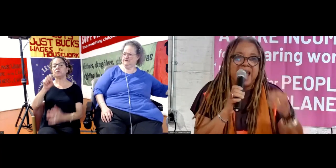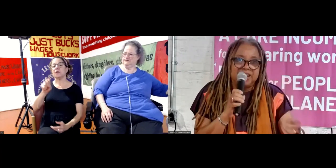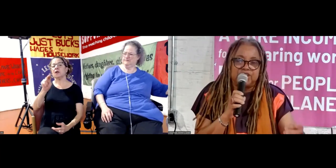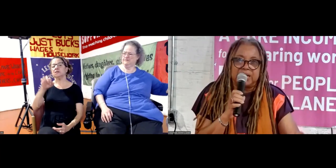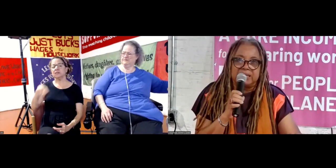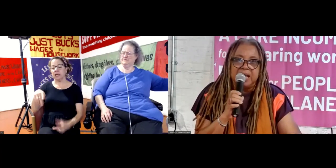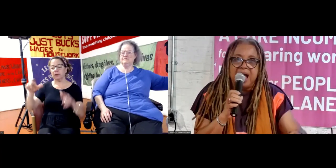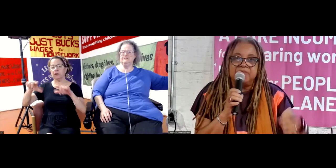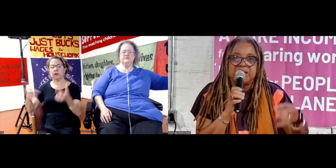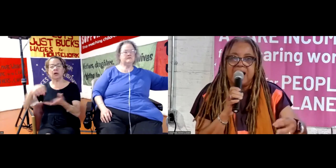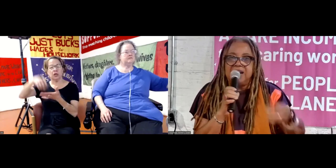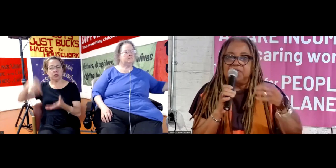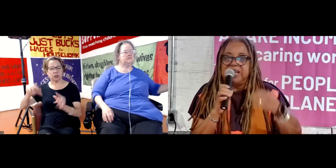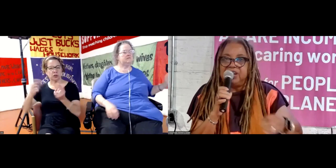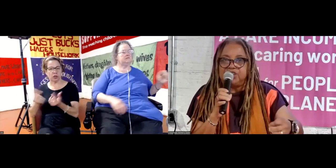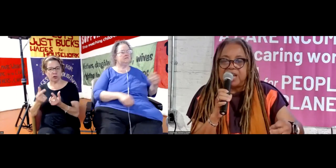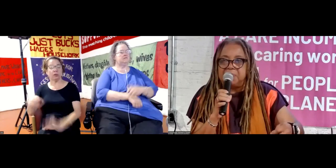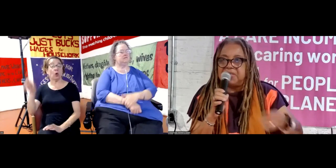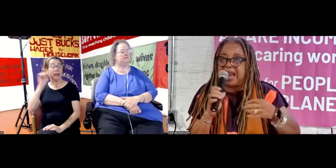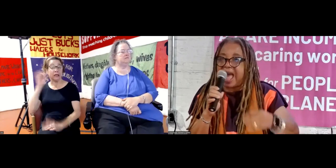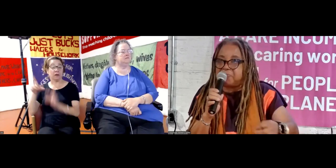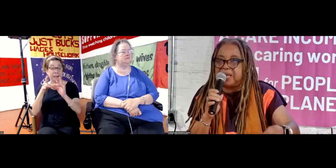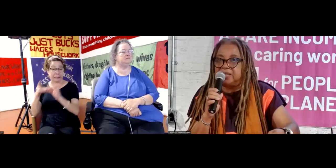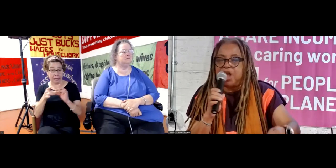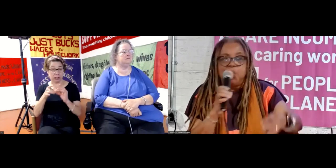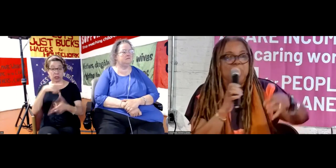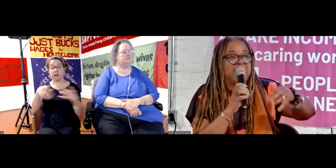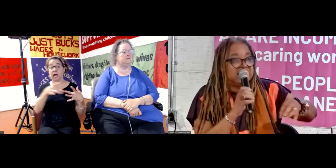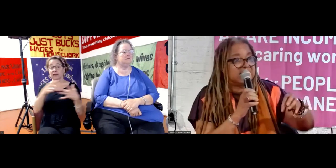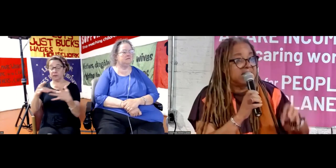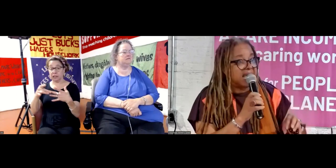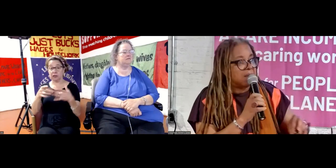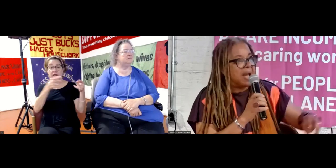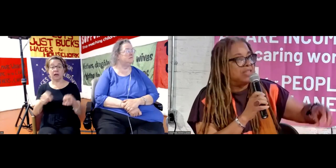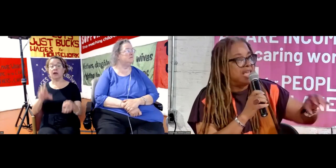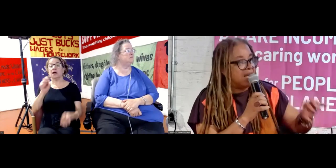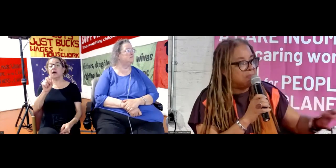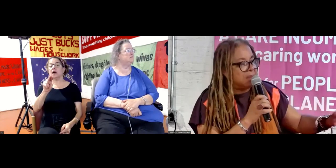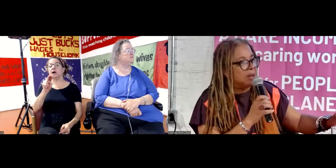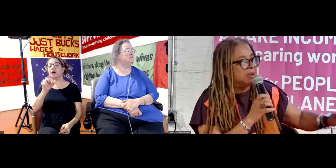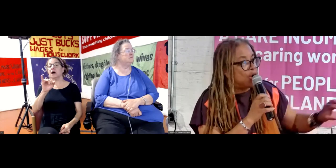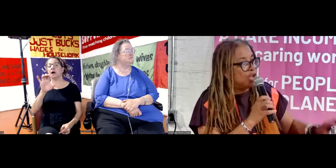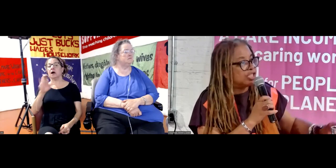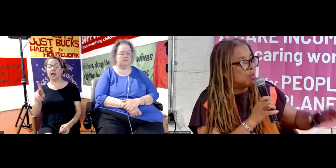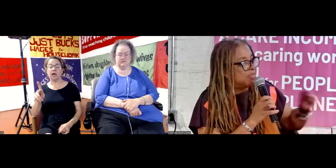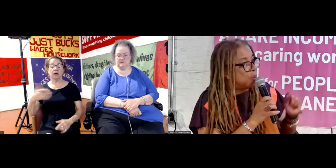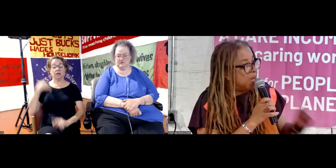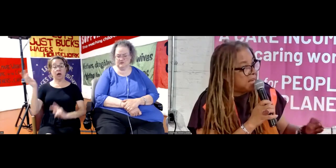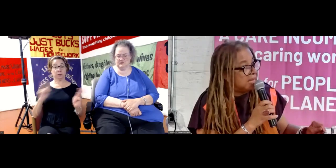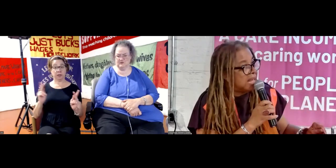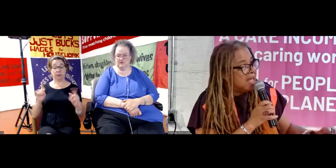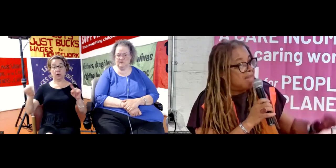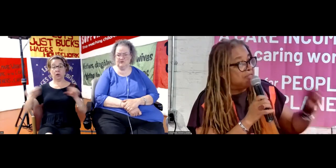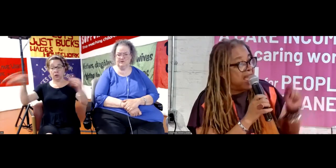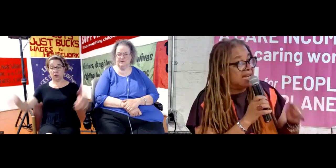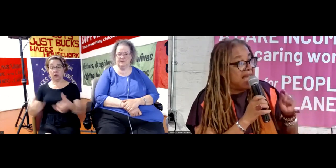the connection of the kind of leadership that happened within SNCC by the young people, but also with the